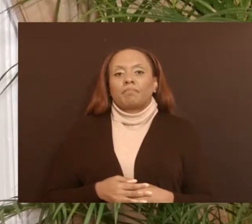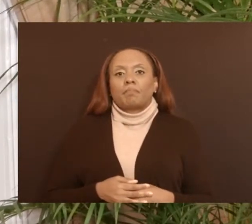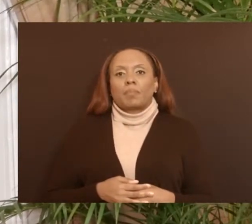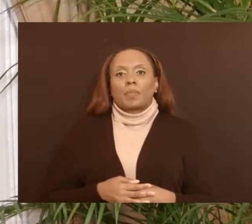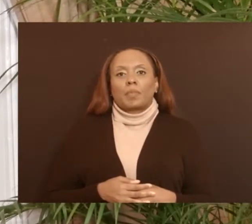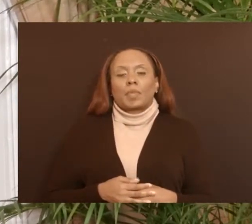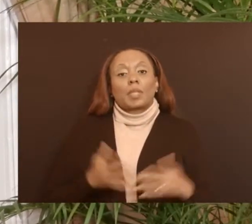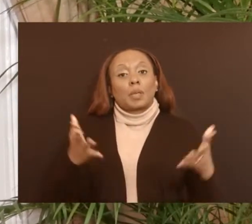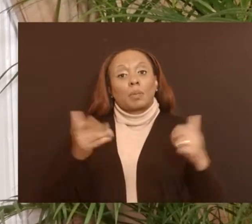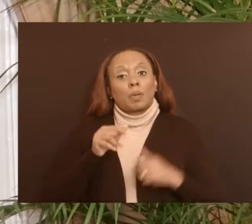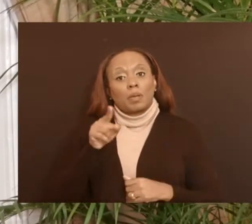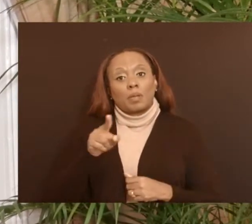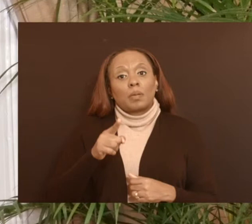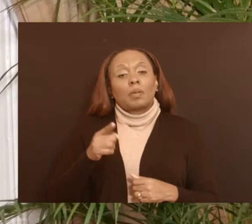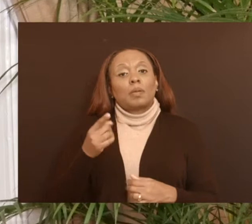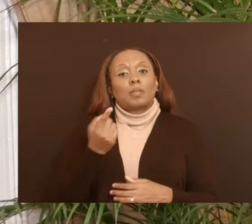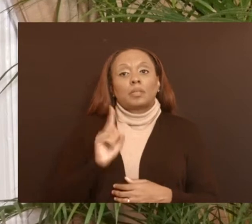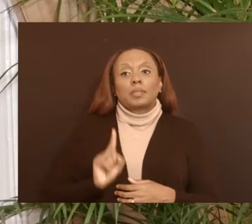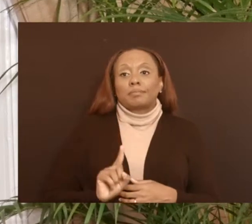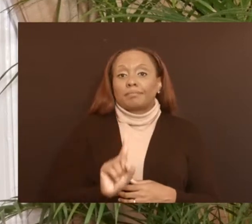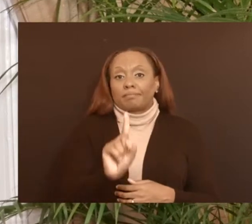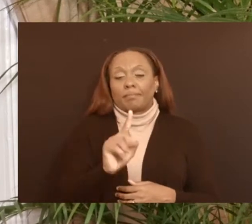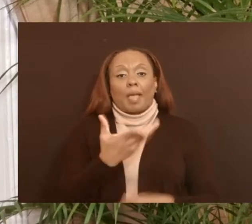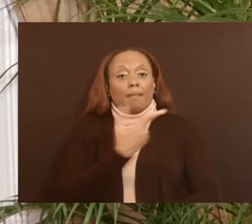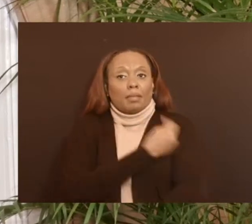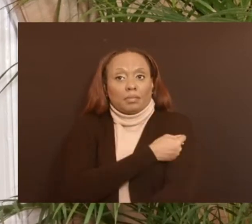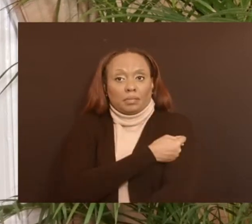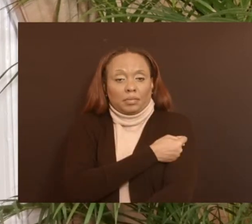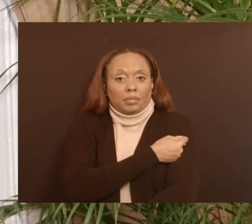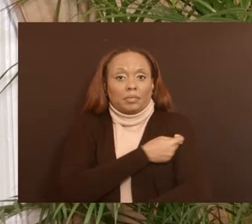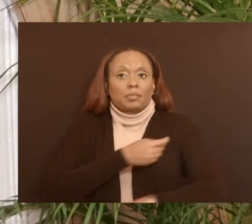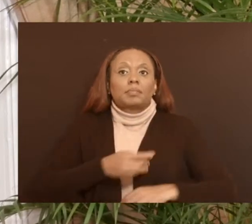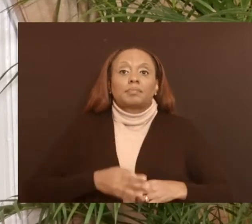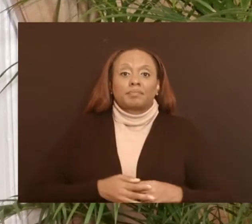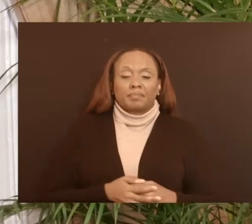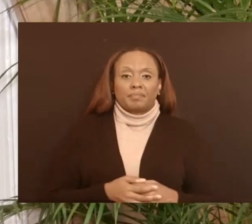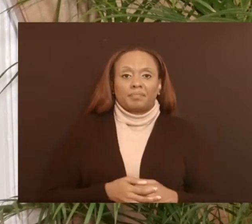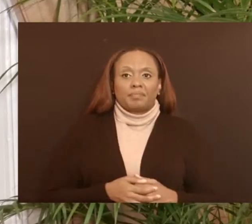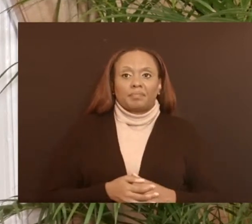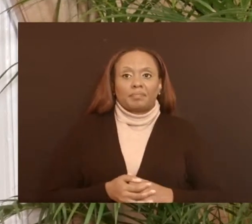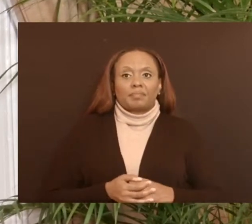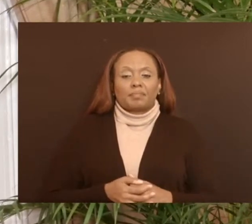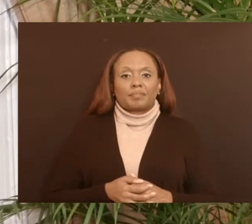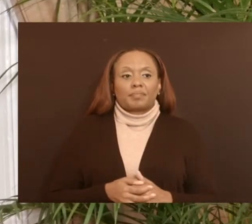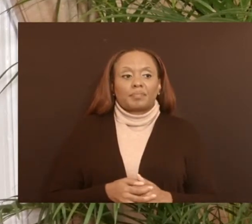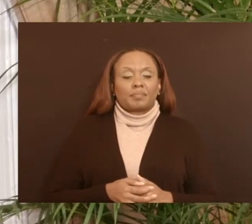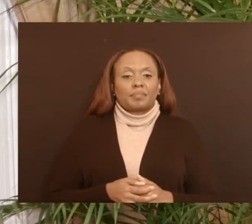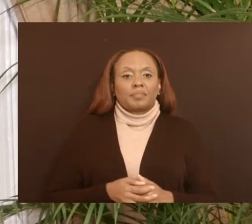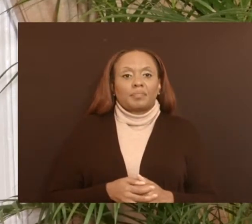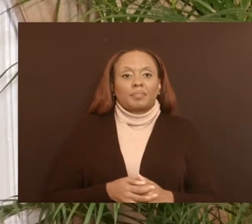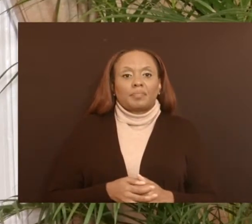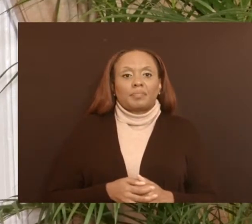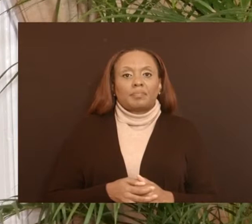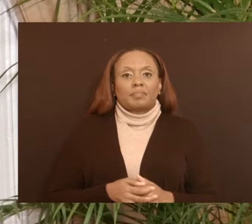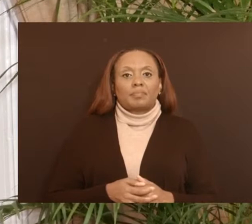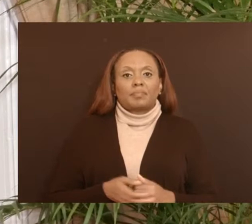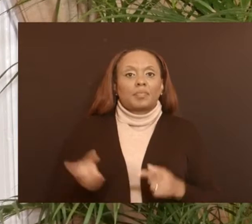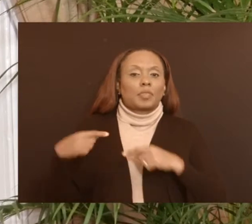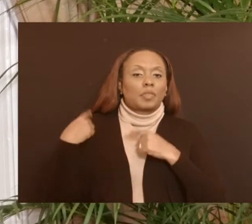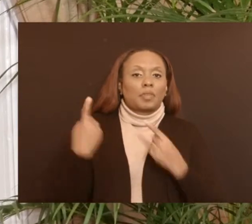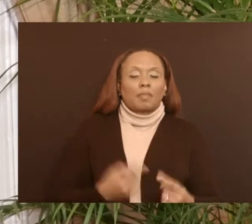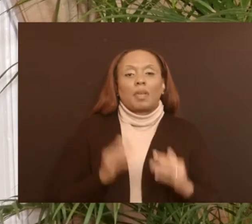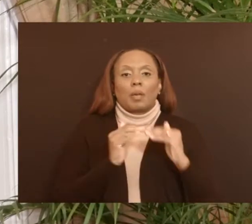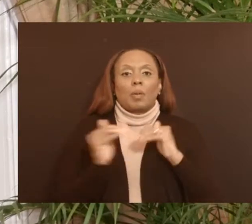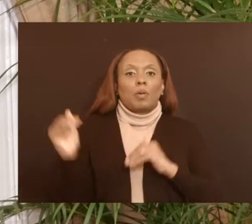the vaccine. To date, we have been able to first vaccinate over